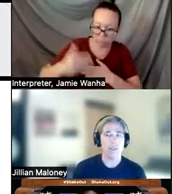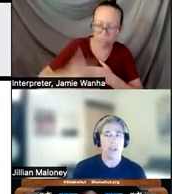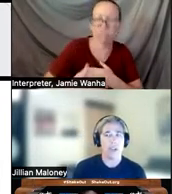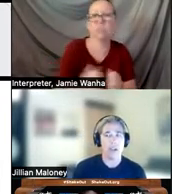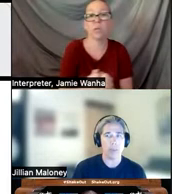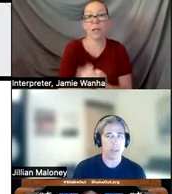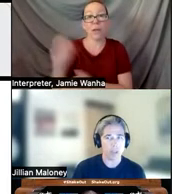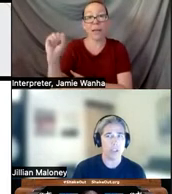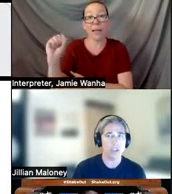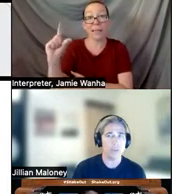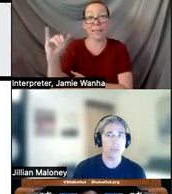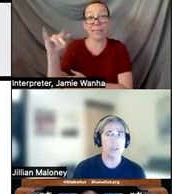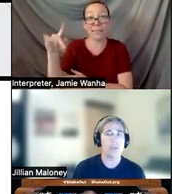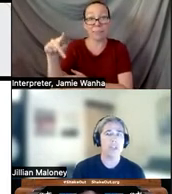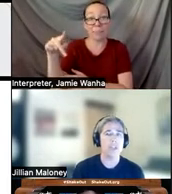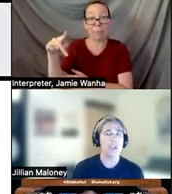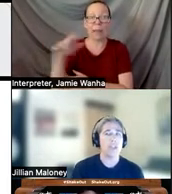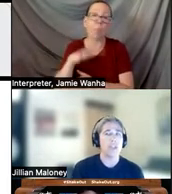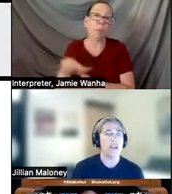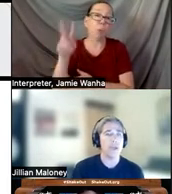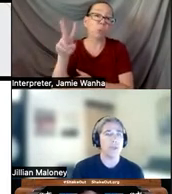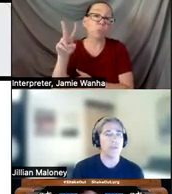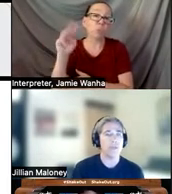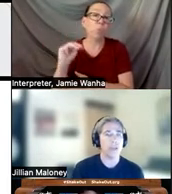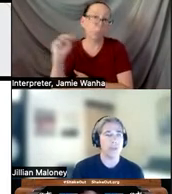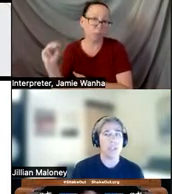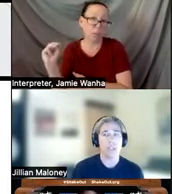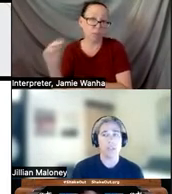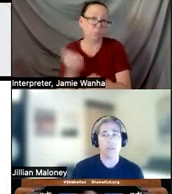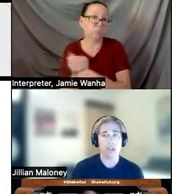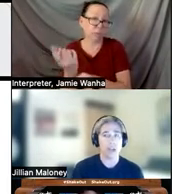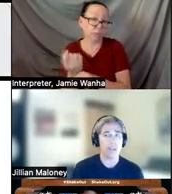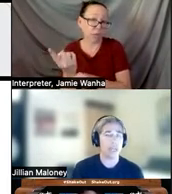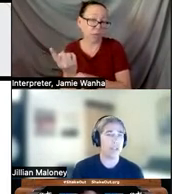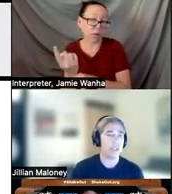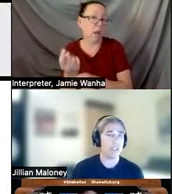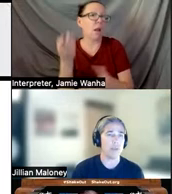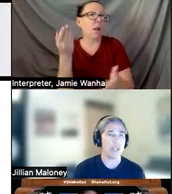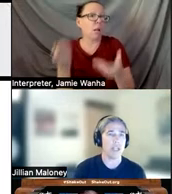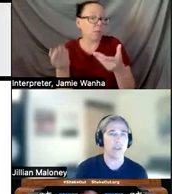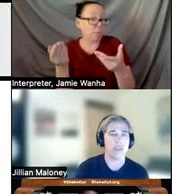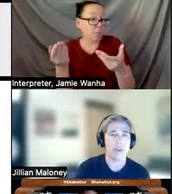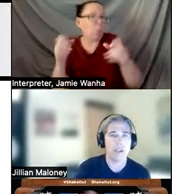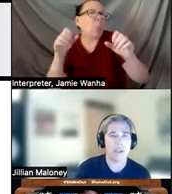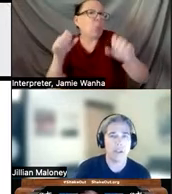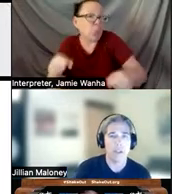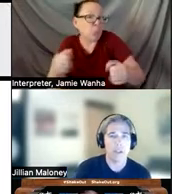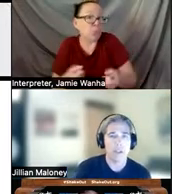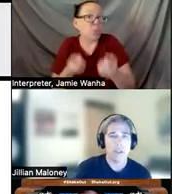of probably closer to 2 millimeters per year. Potentially generating a magnitude 6.9